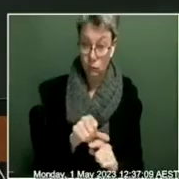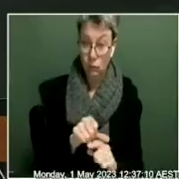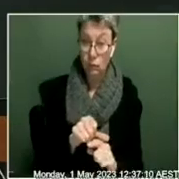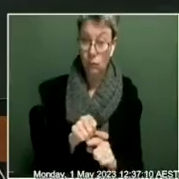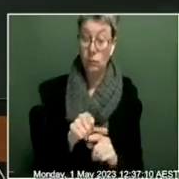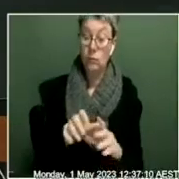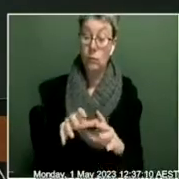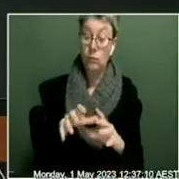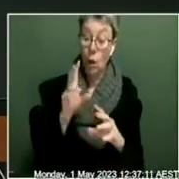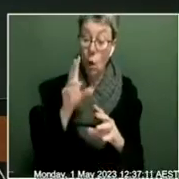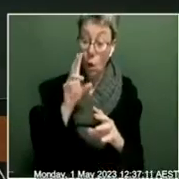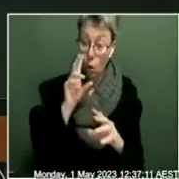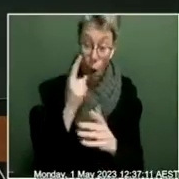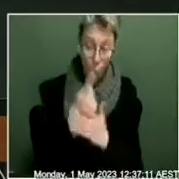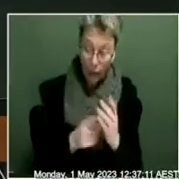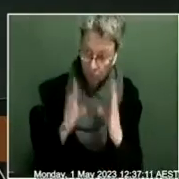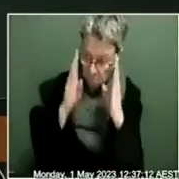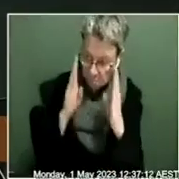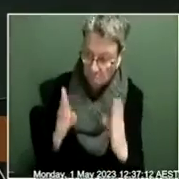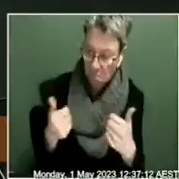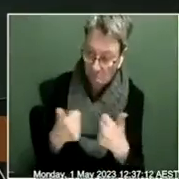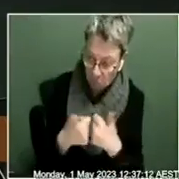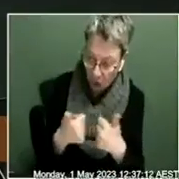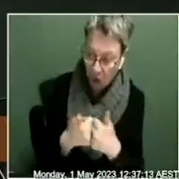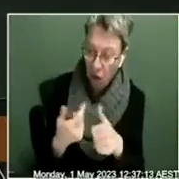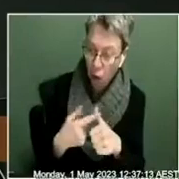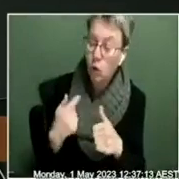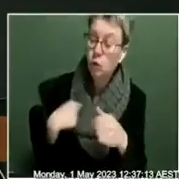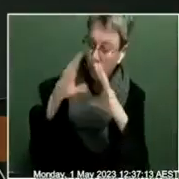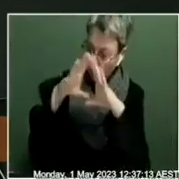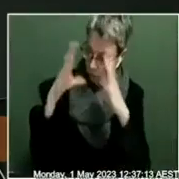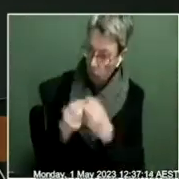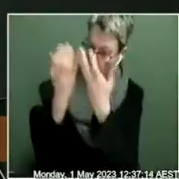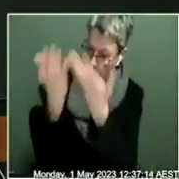is person-centred. So that's your stance as health.